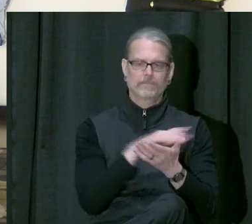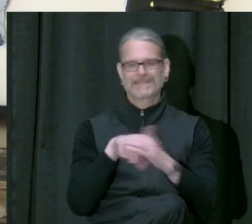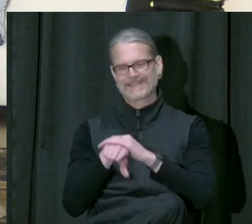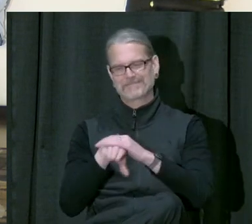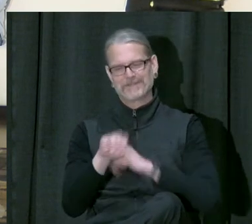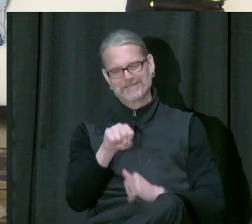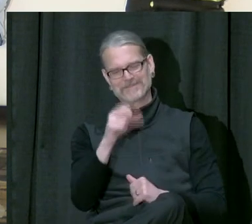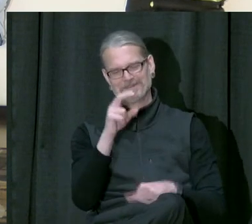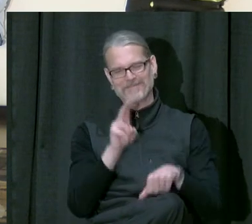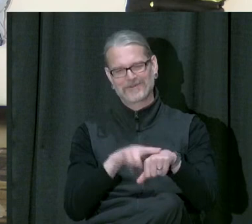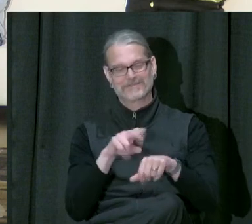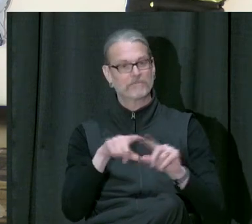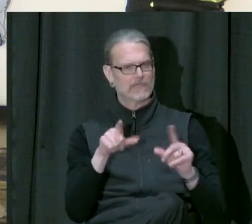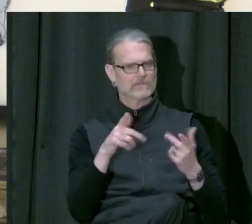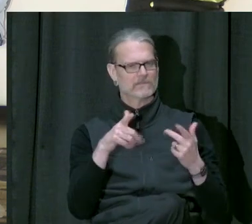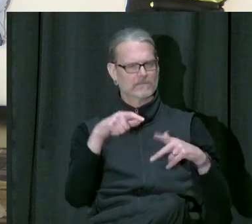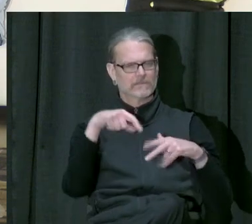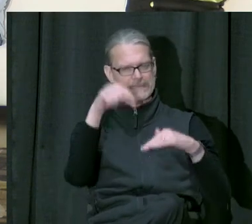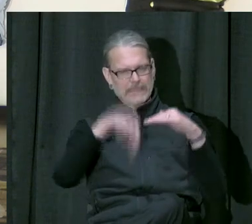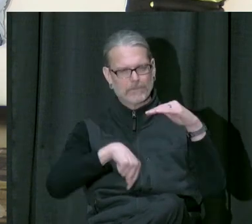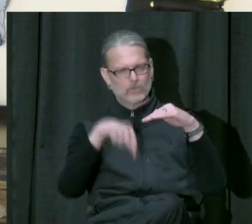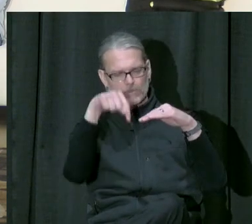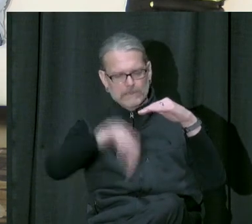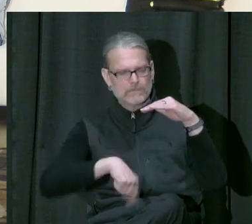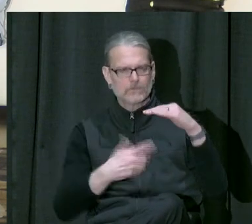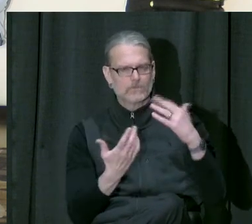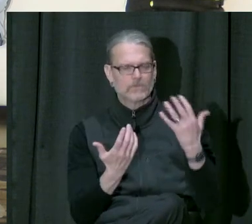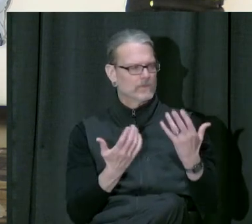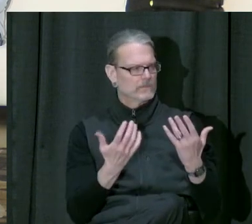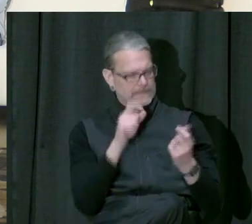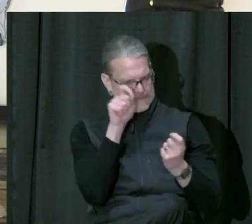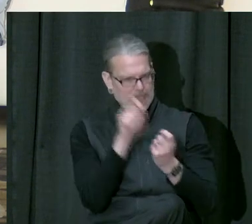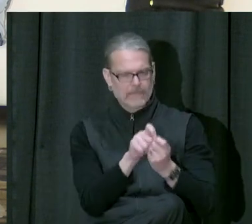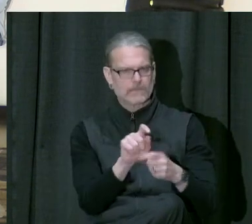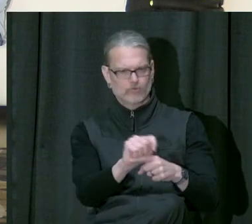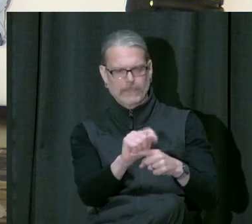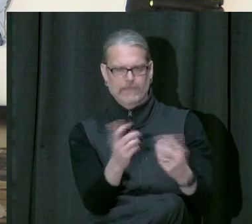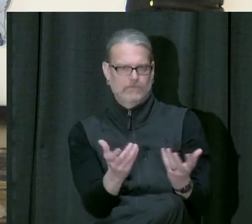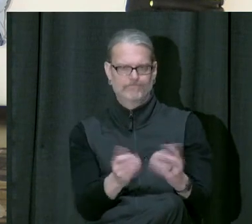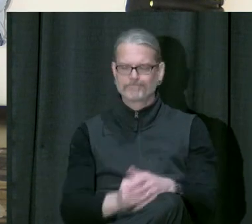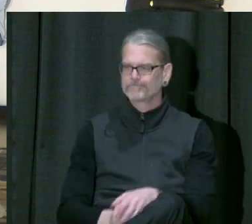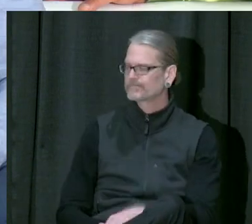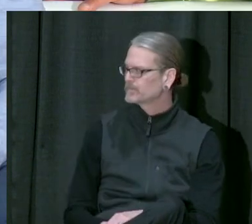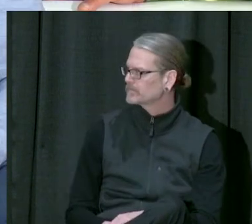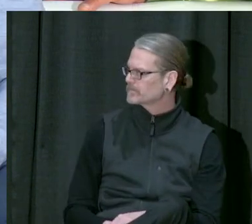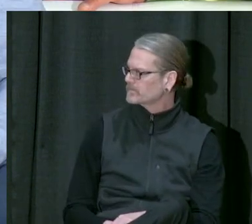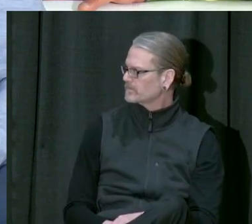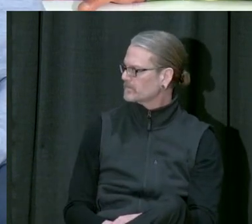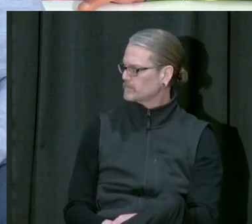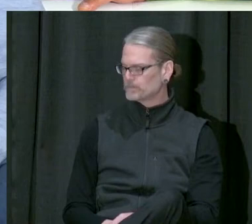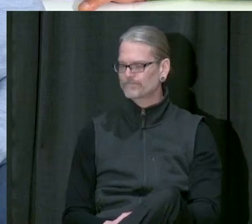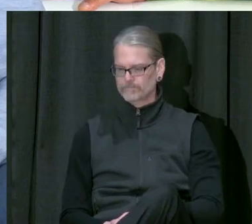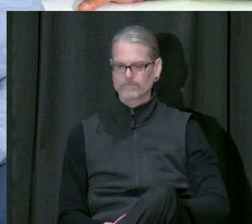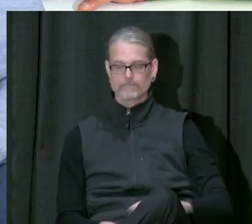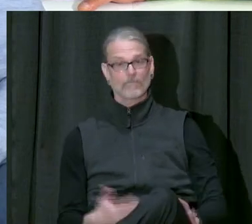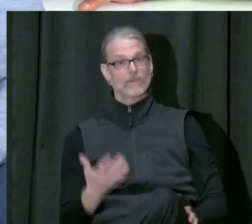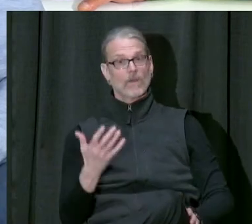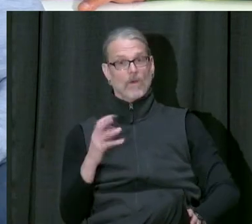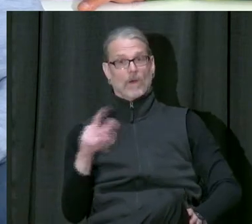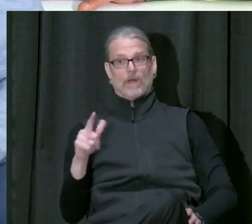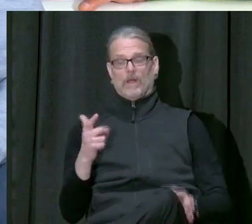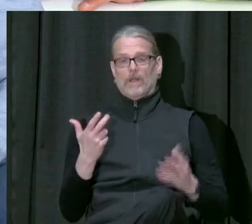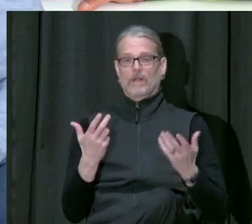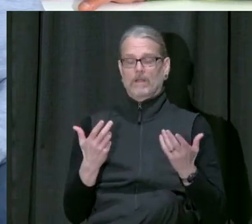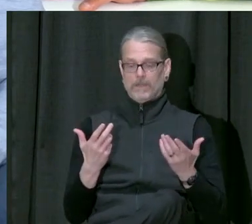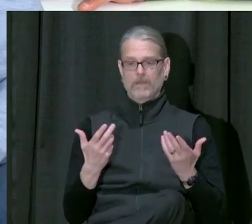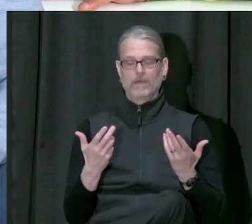get a little bit deeper level of granularity here. What exactly are you training people about? Well, fundamentally, our